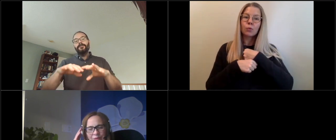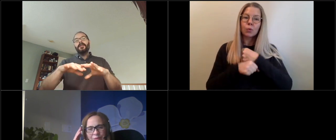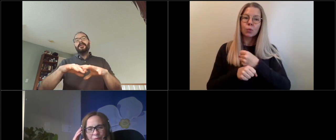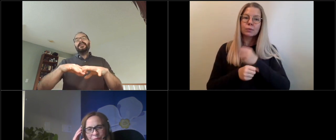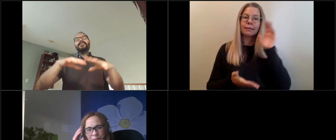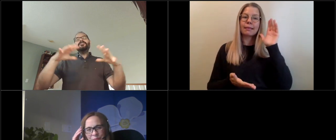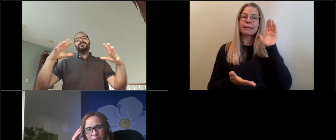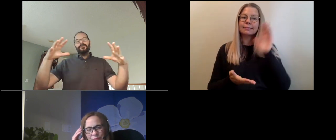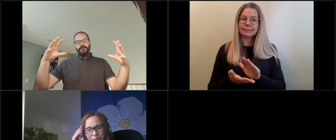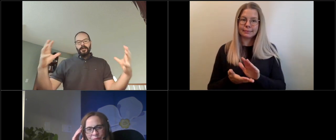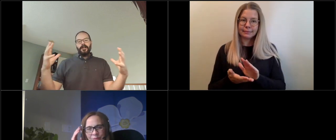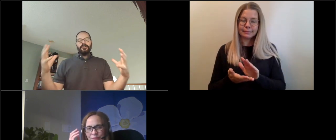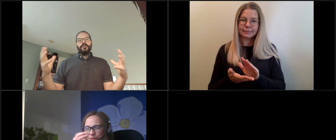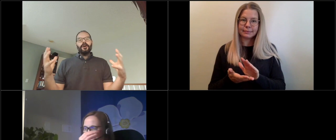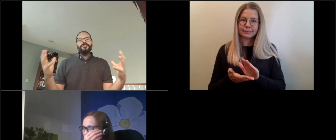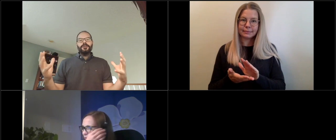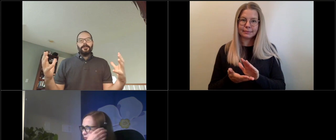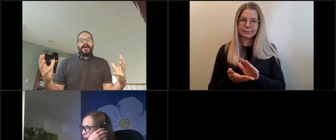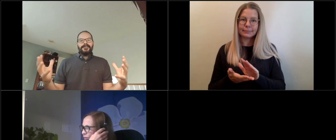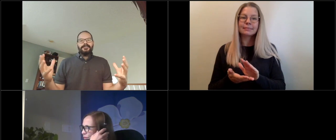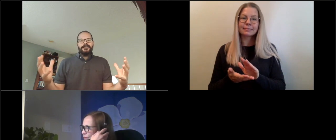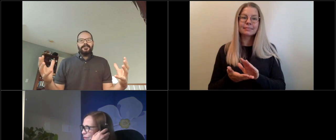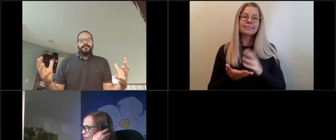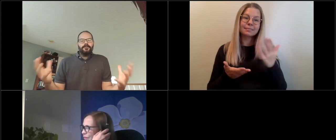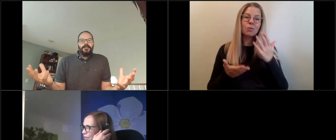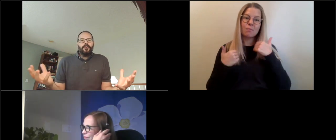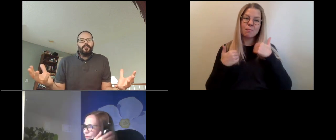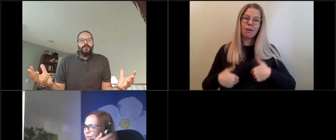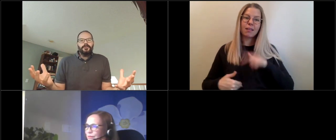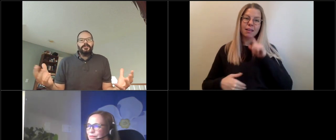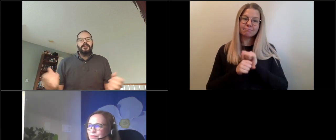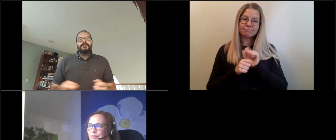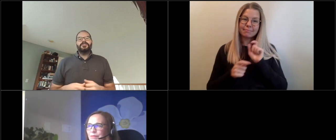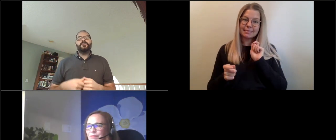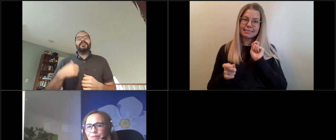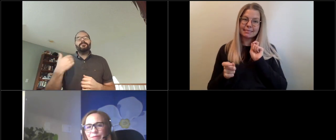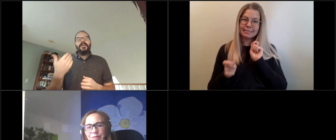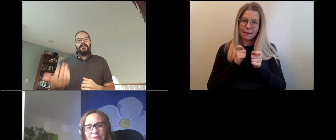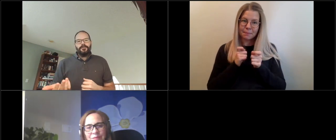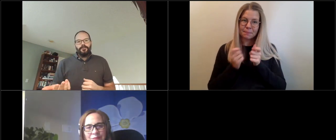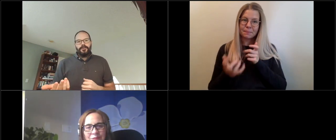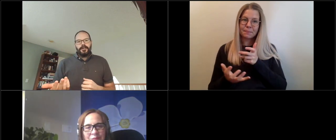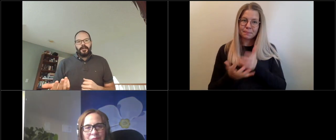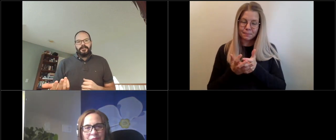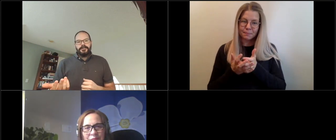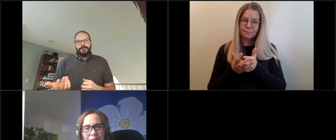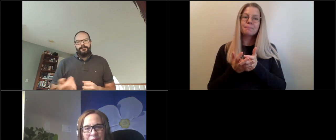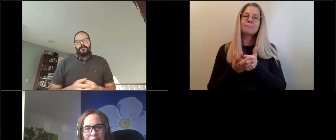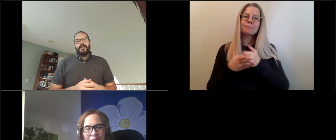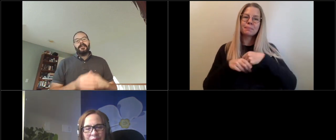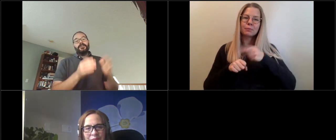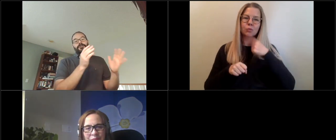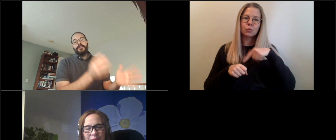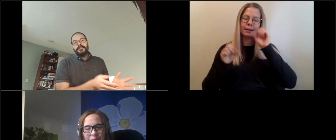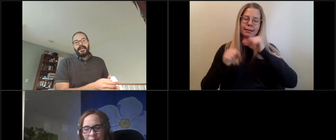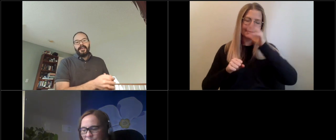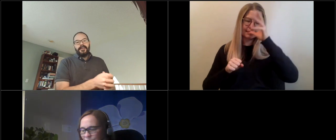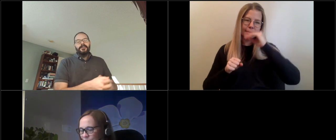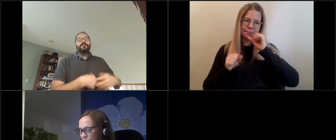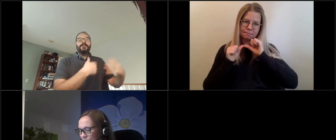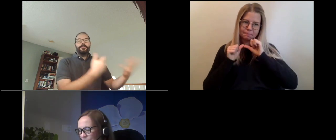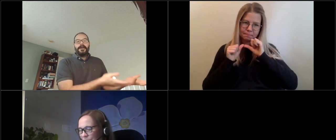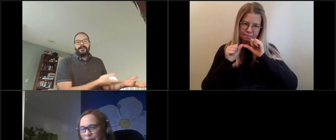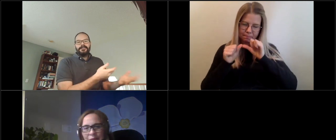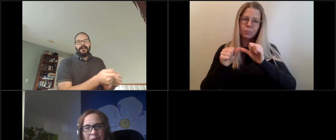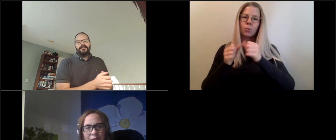volume into a larger capacity that we can hold, so that we can make it through the night. And then during the day,